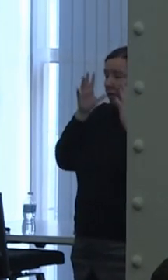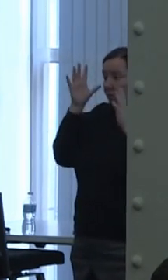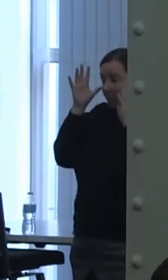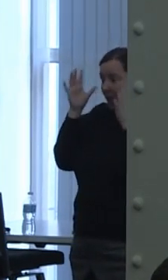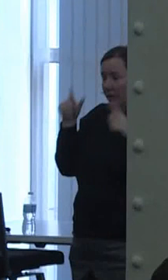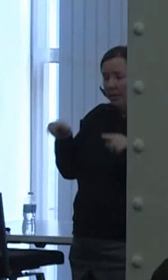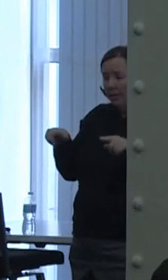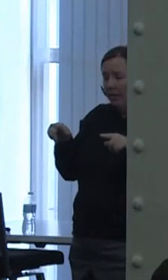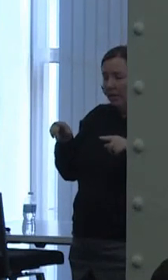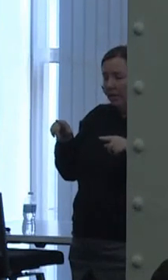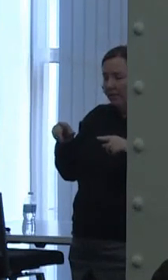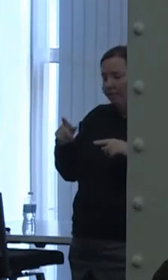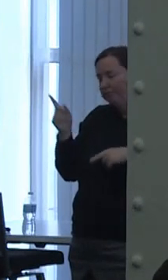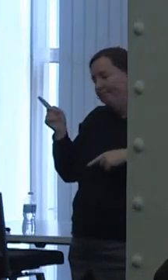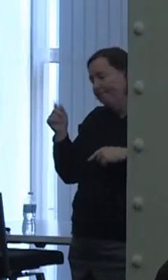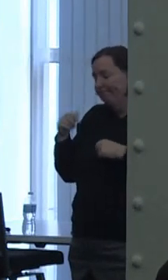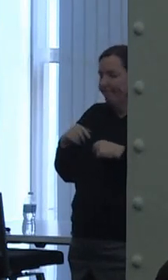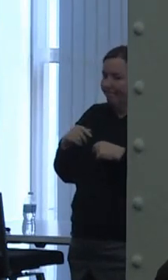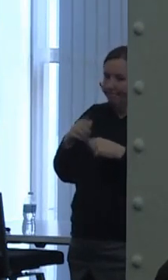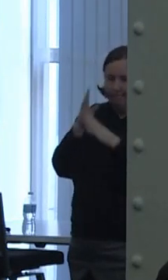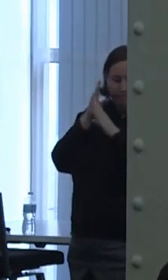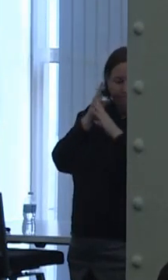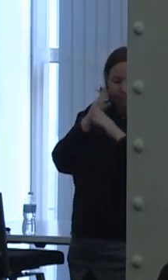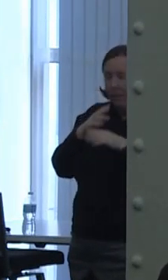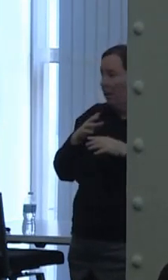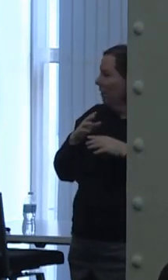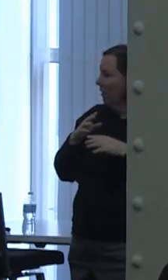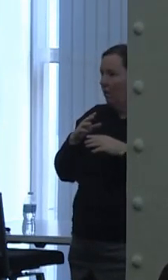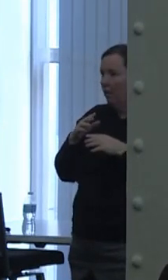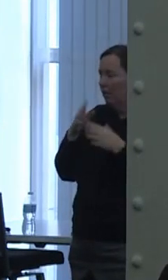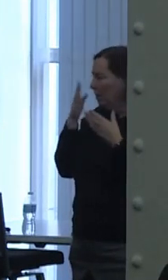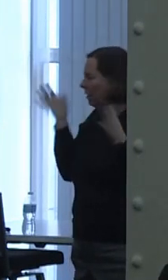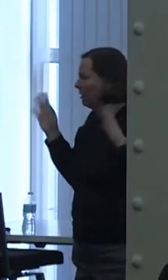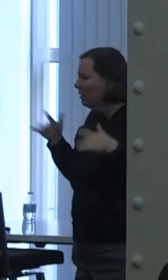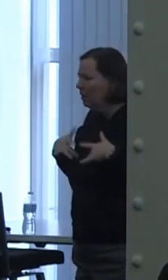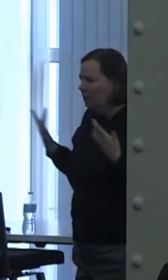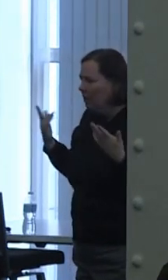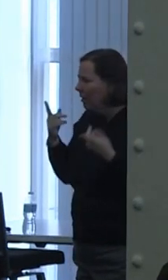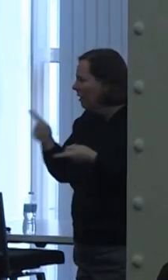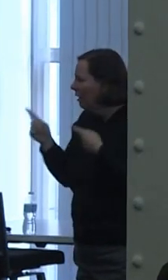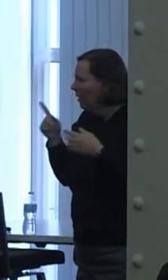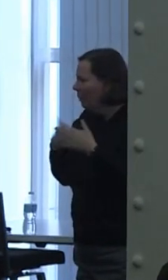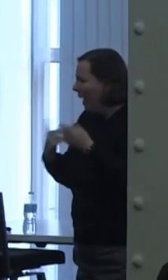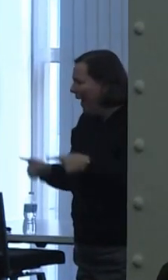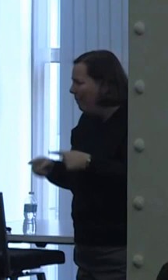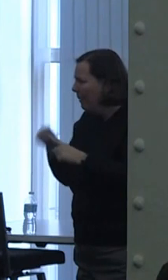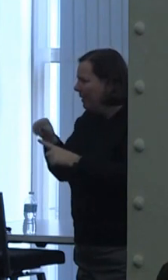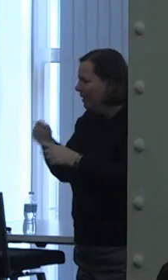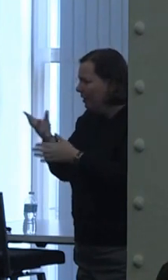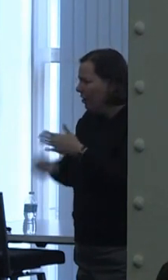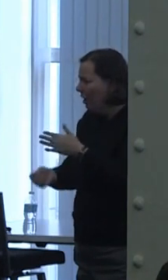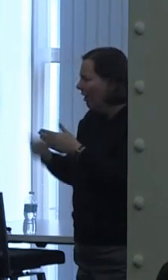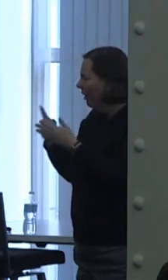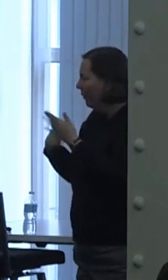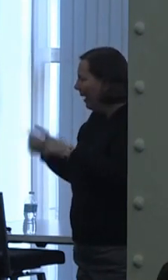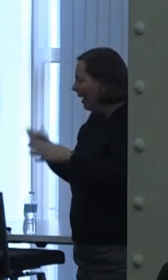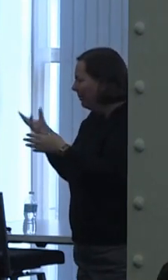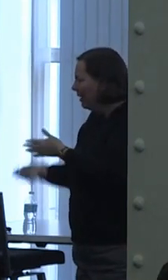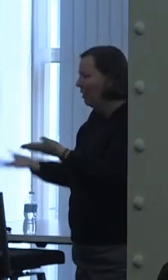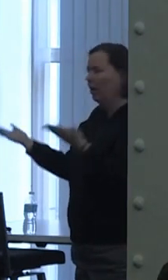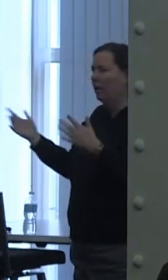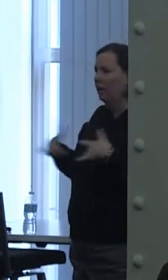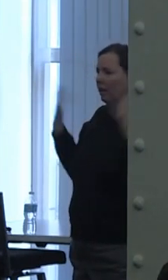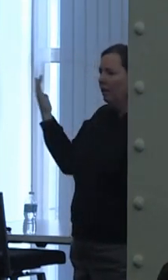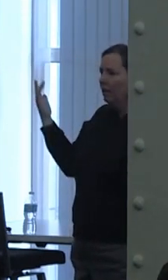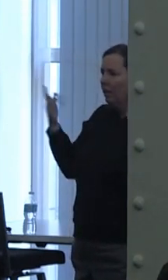of shake a finger at it or look away at it. What they instead did was try to find out what happened to each of those students,